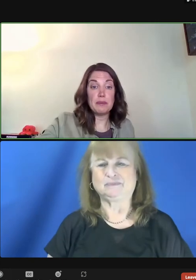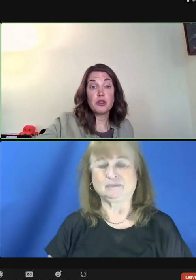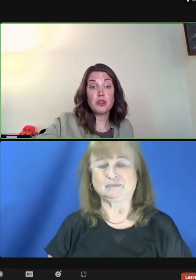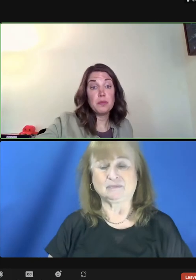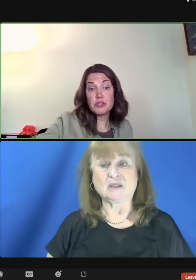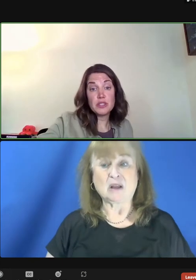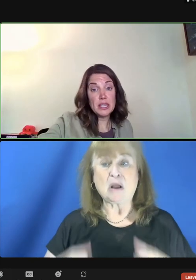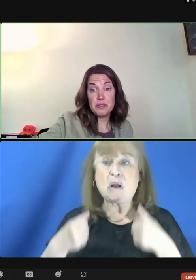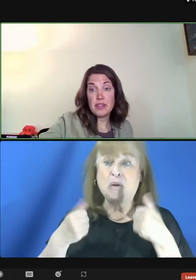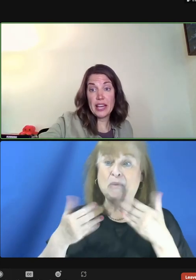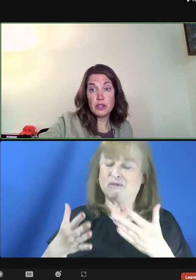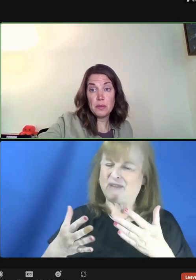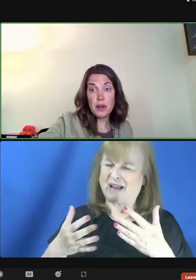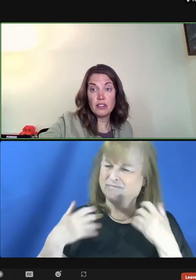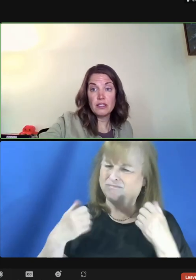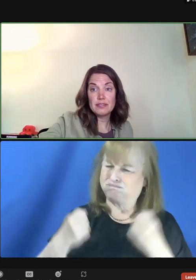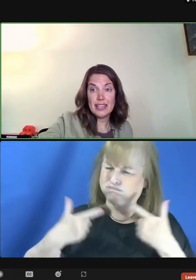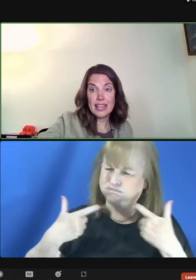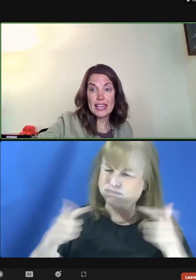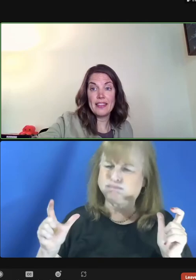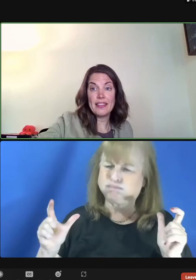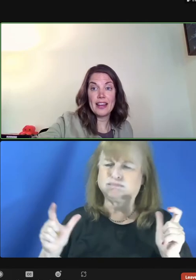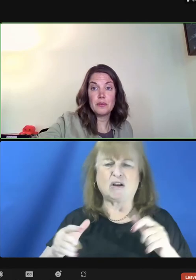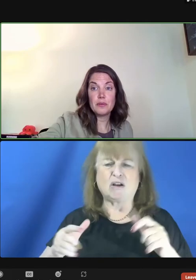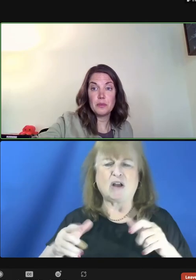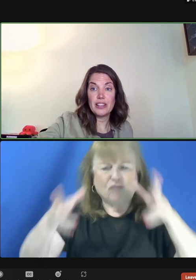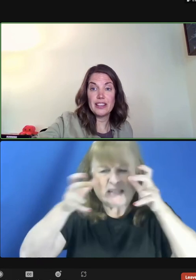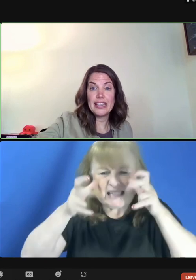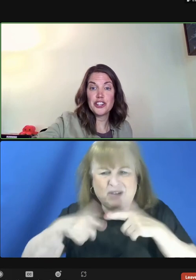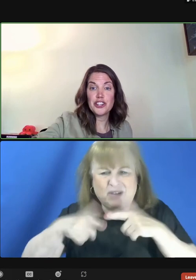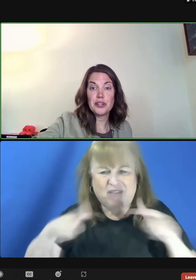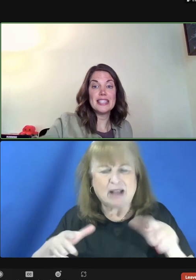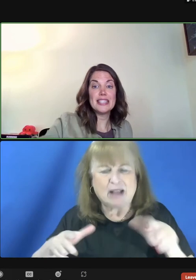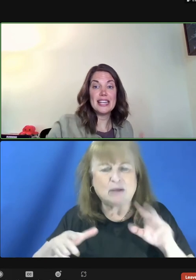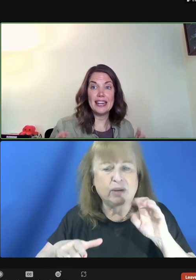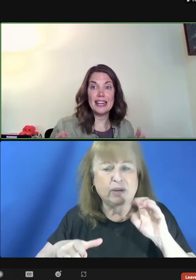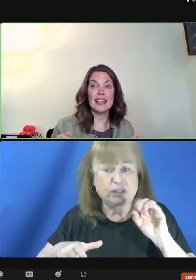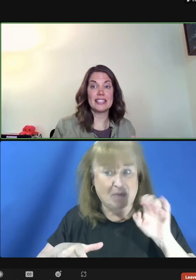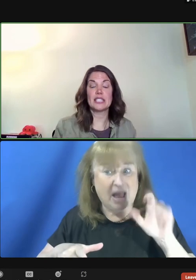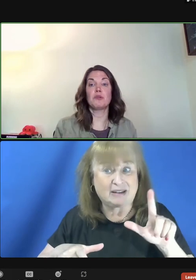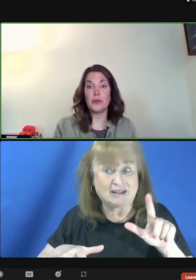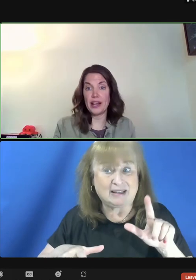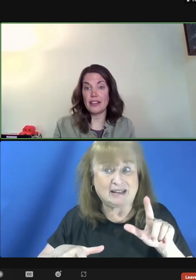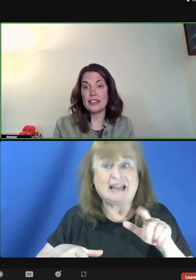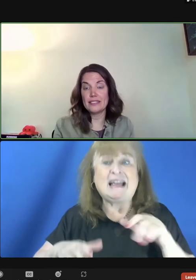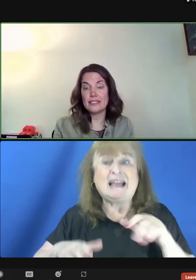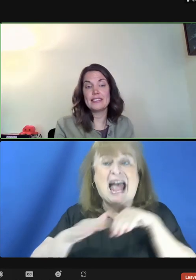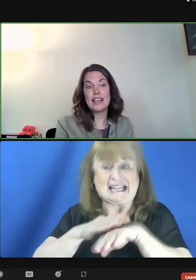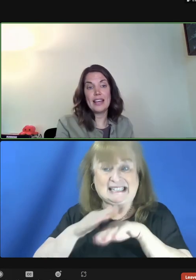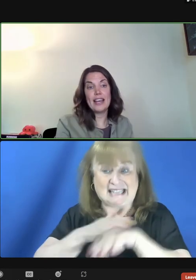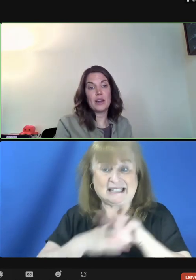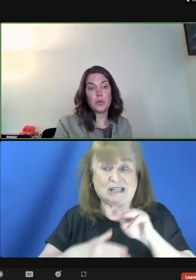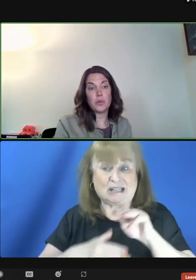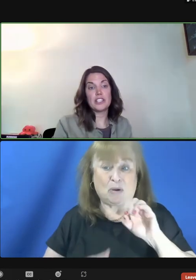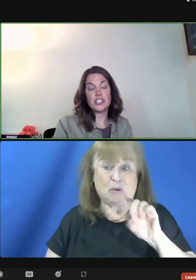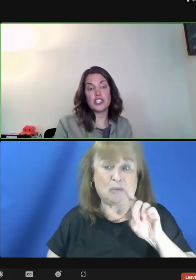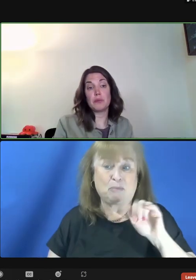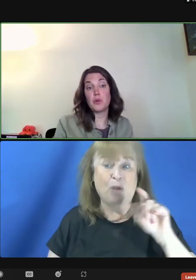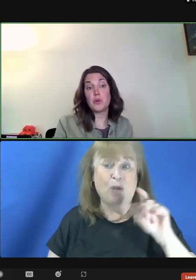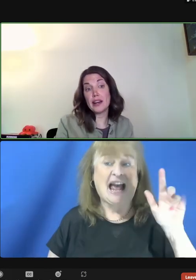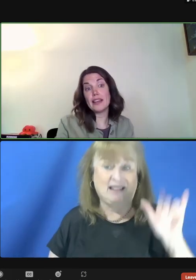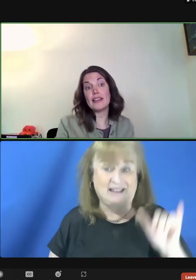Providing a robust receptive language model. And again, that the key term is in an accessible modality,